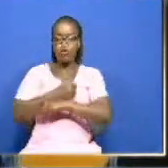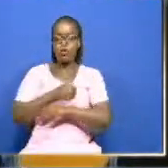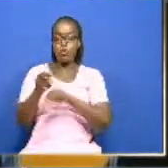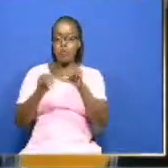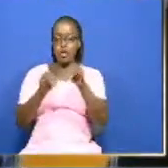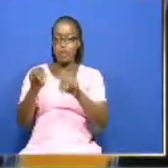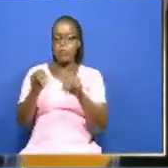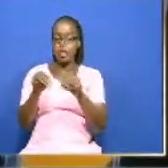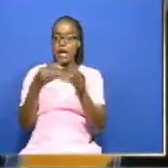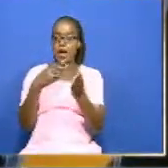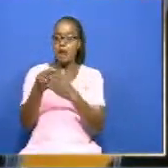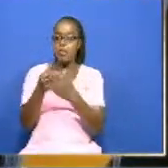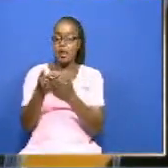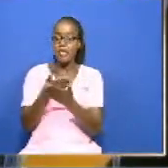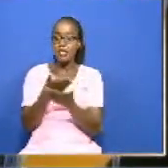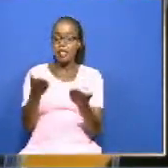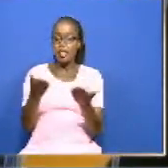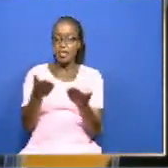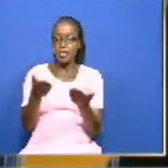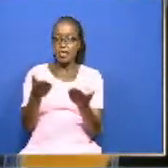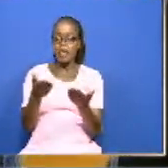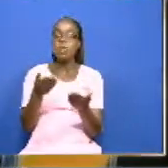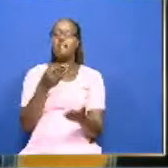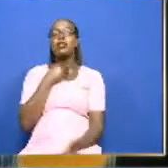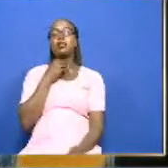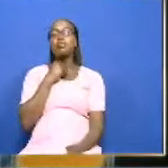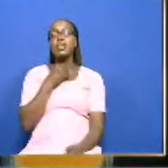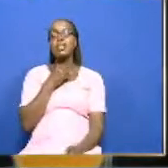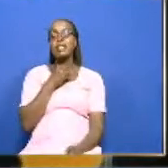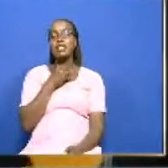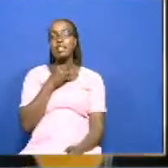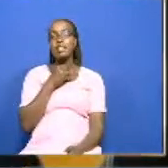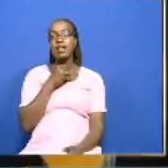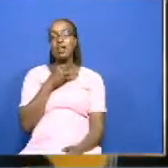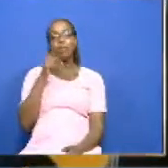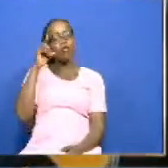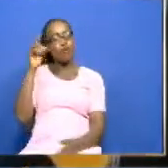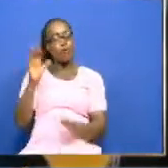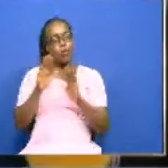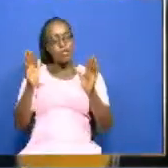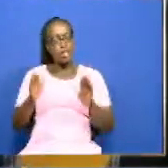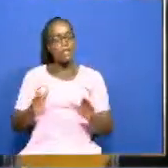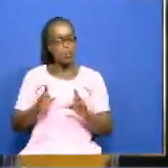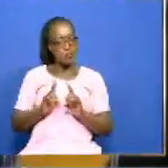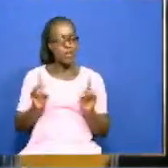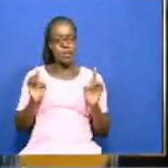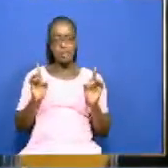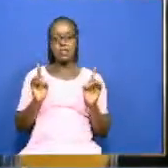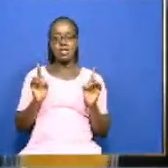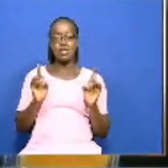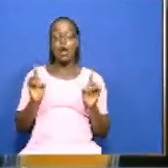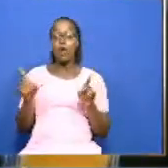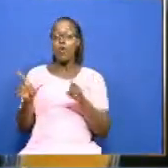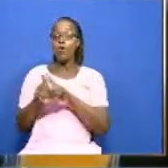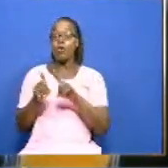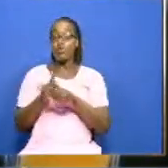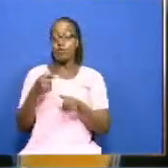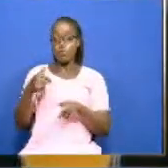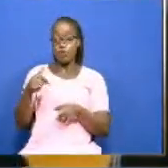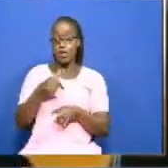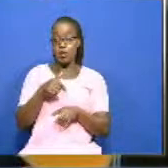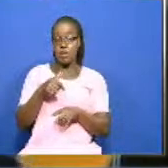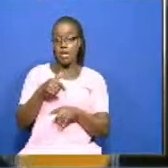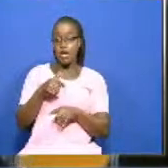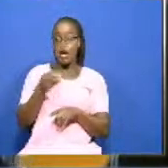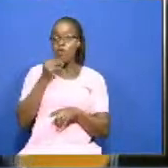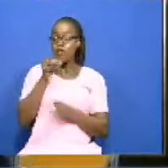So the monies that they should be demanding should be for boarding. I am also aware that we preserved the foods that